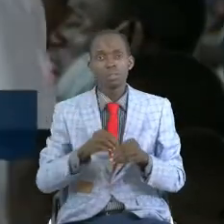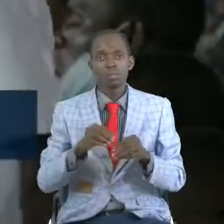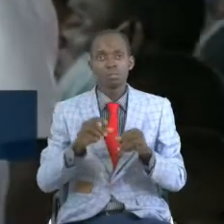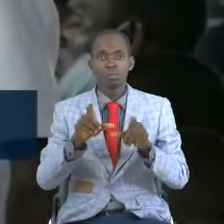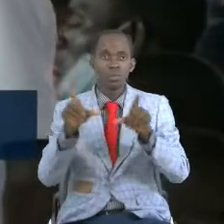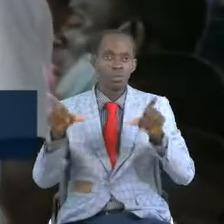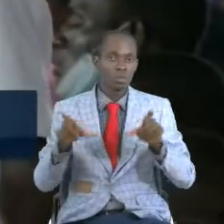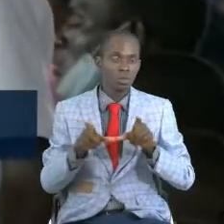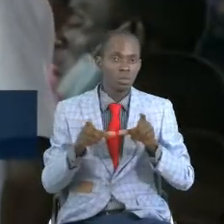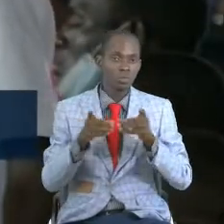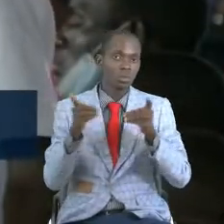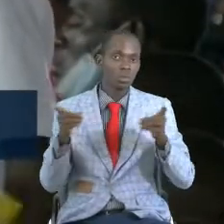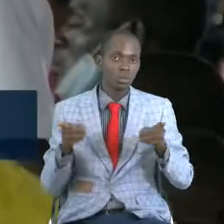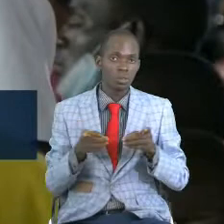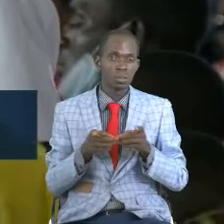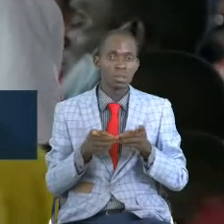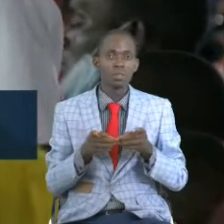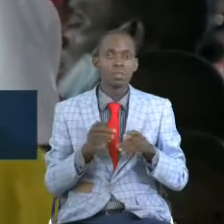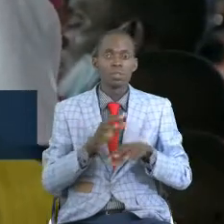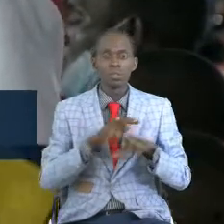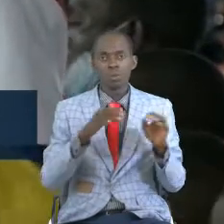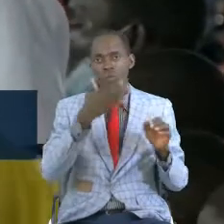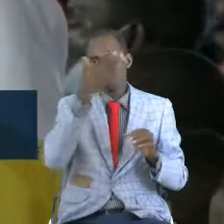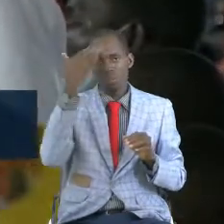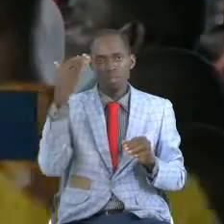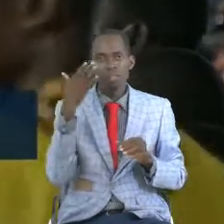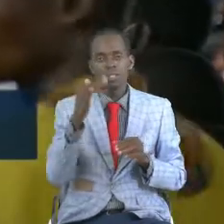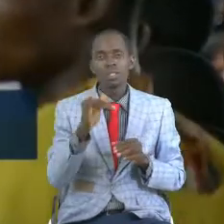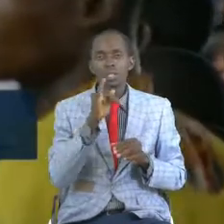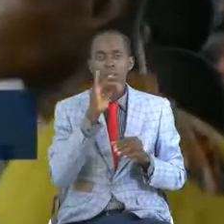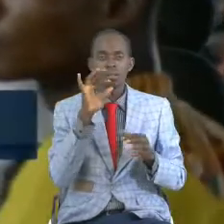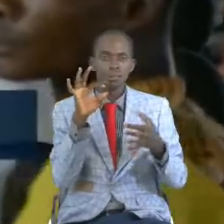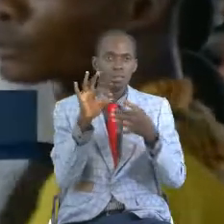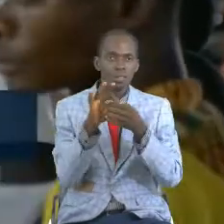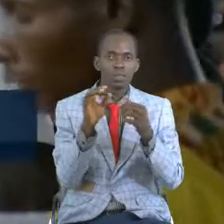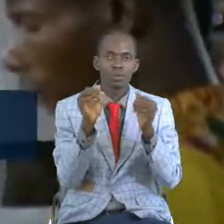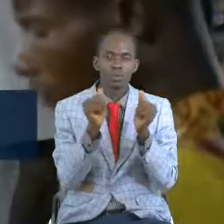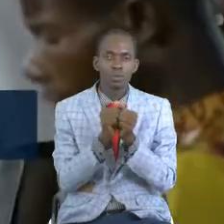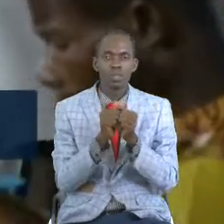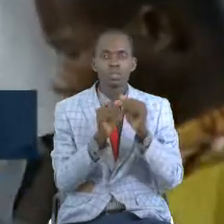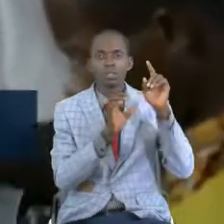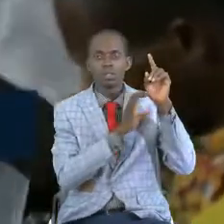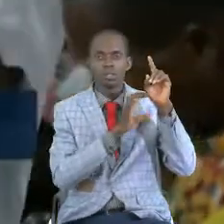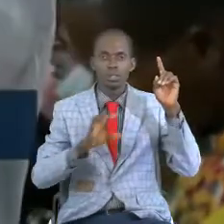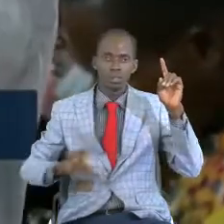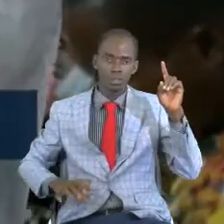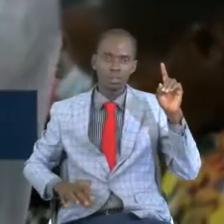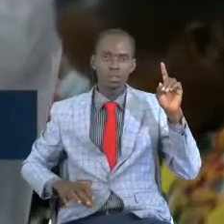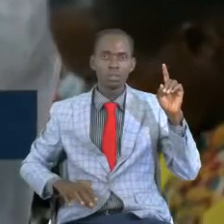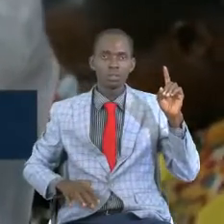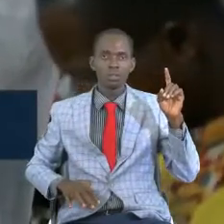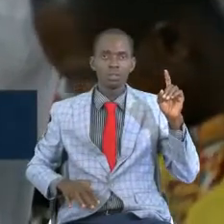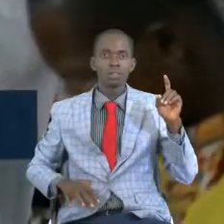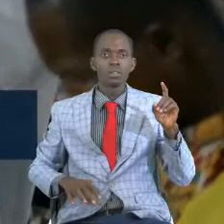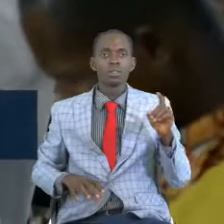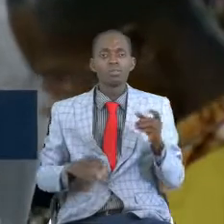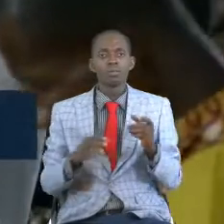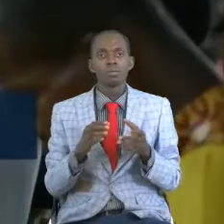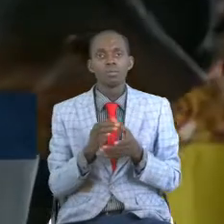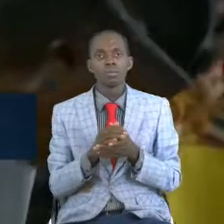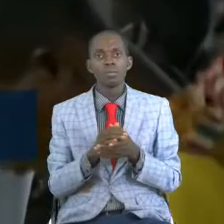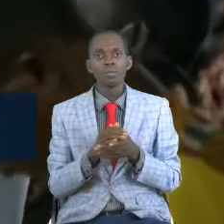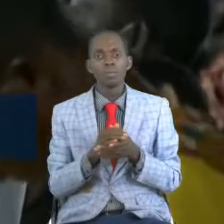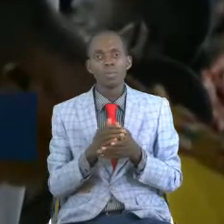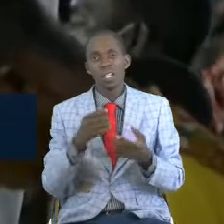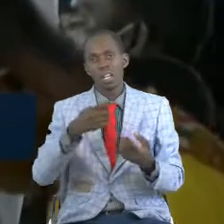there's connect with Christ physically at the Edwin Hall, that cream hall there,